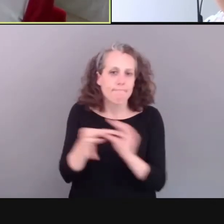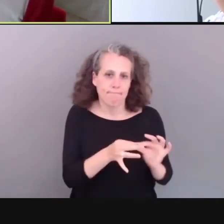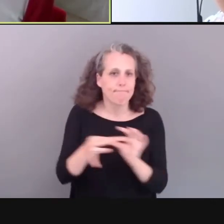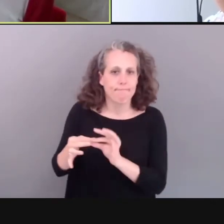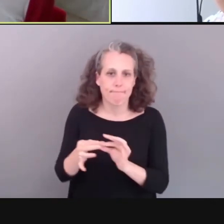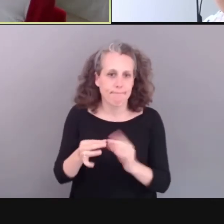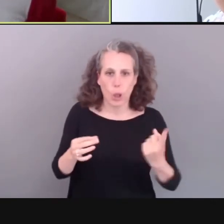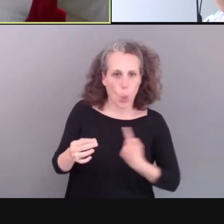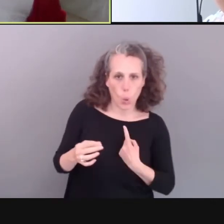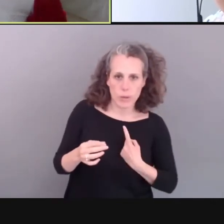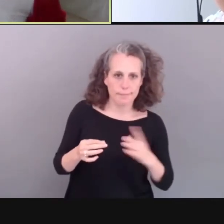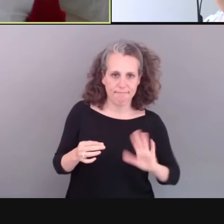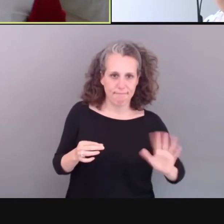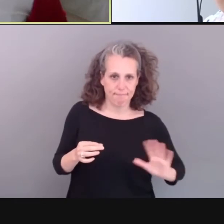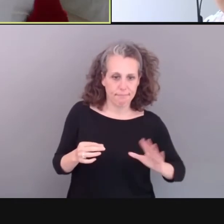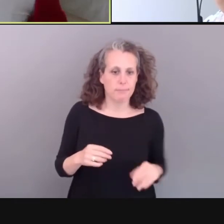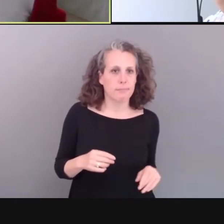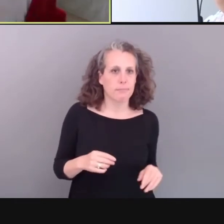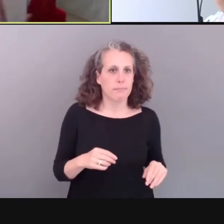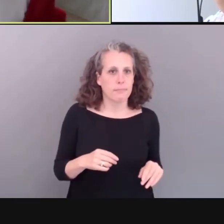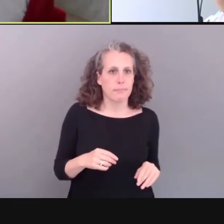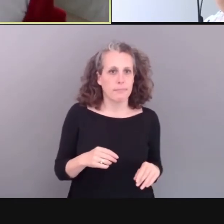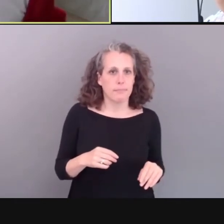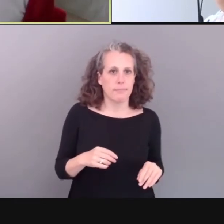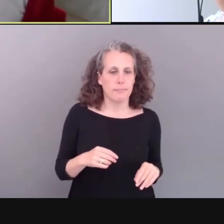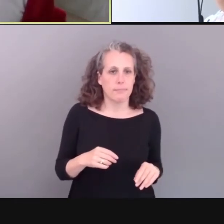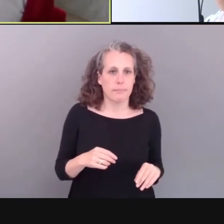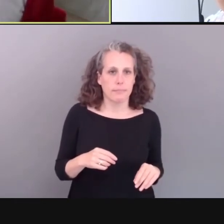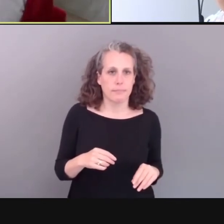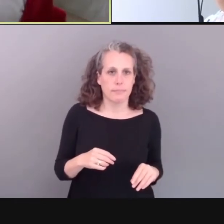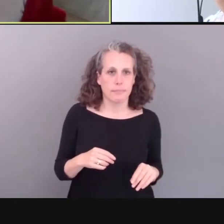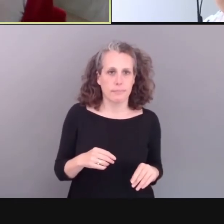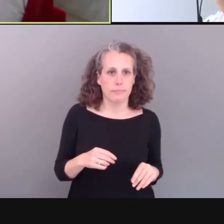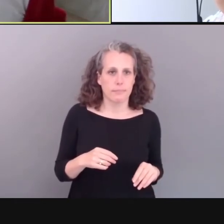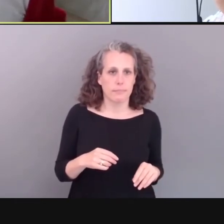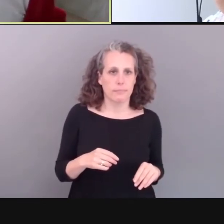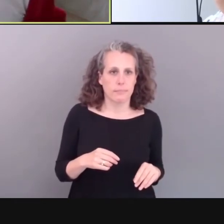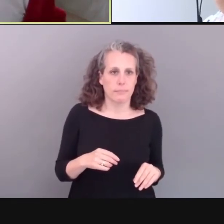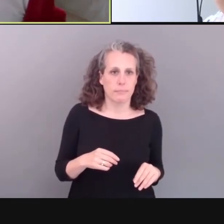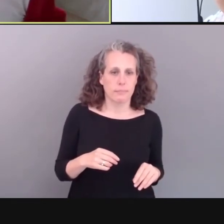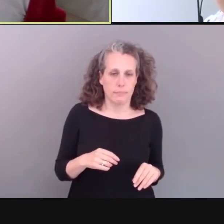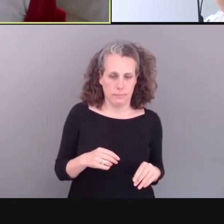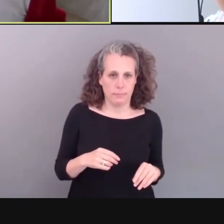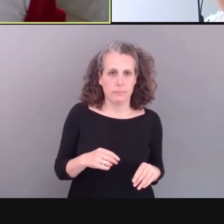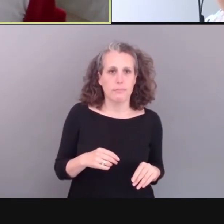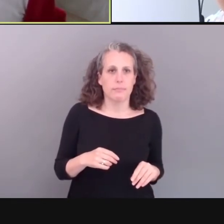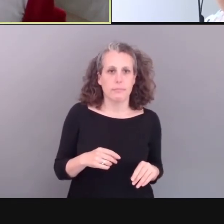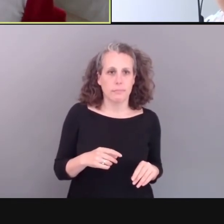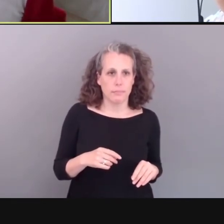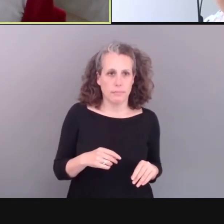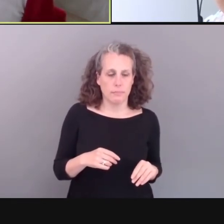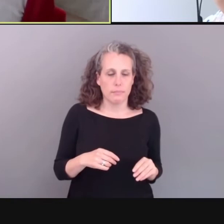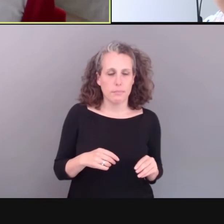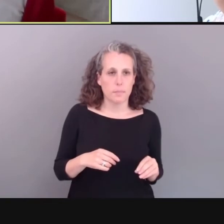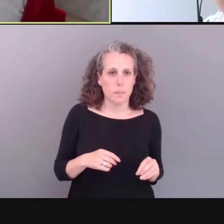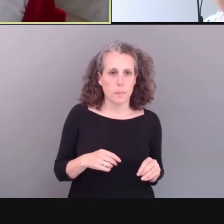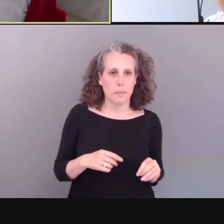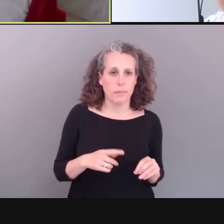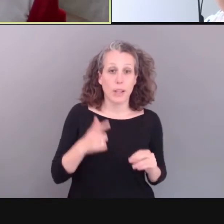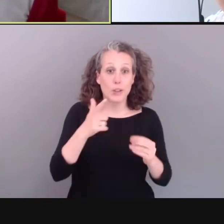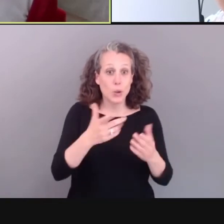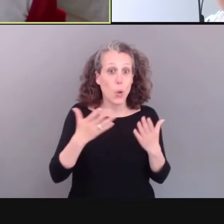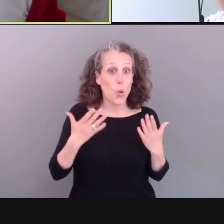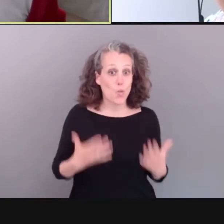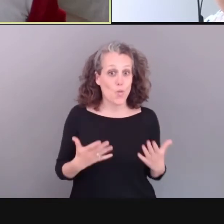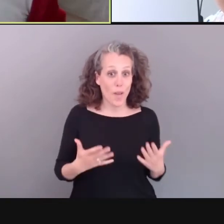we are at the moment in this phase where we are